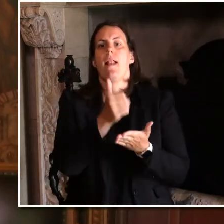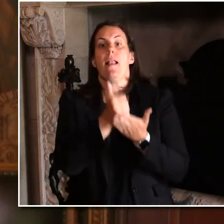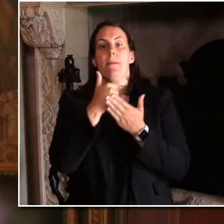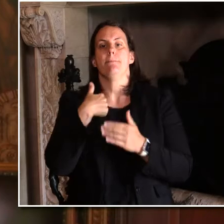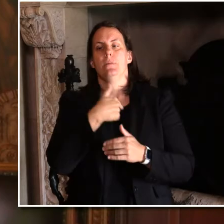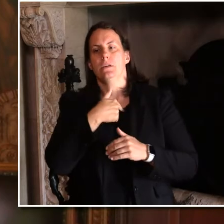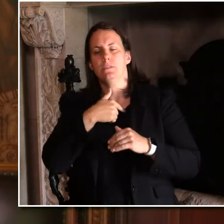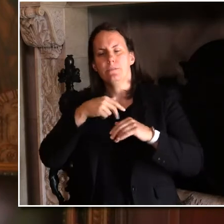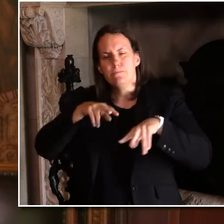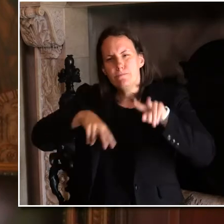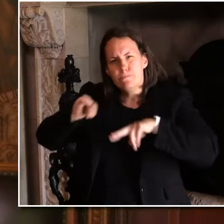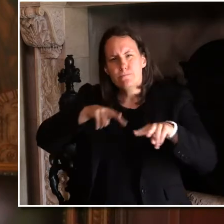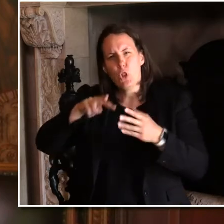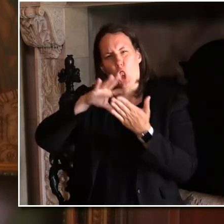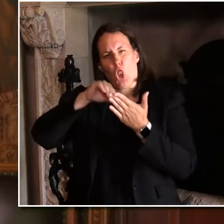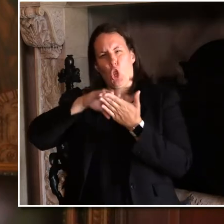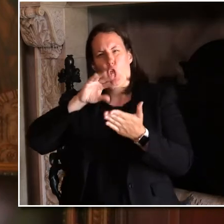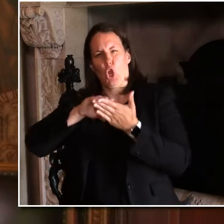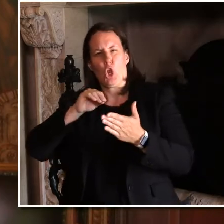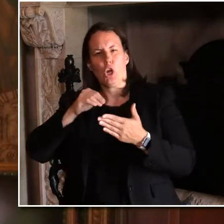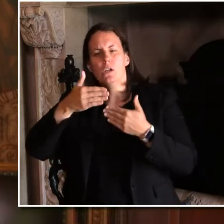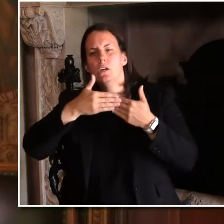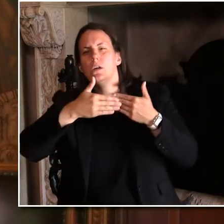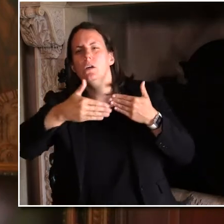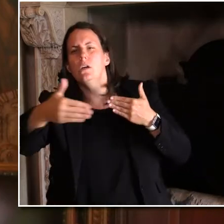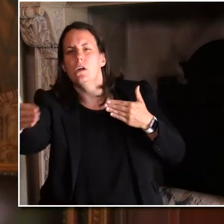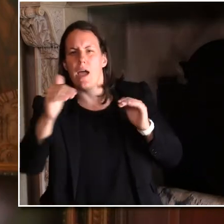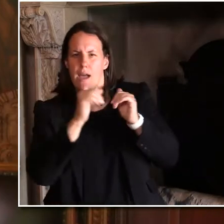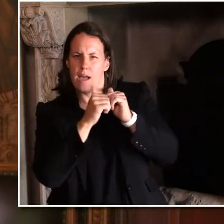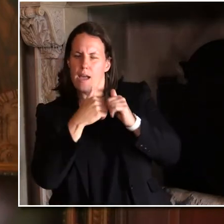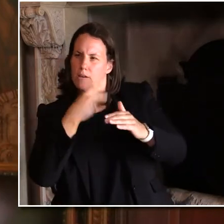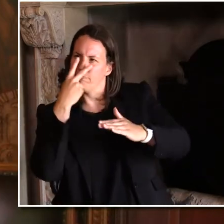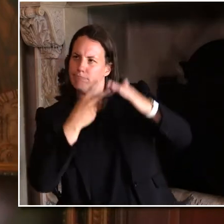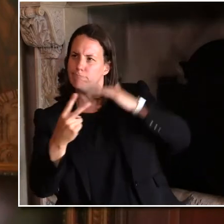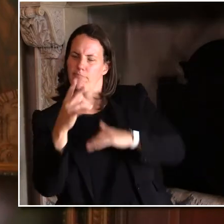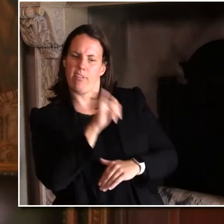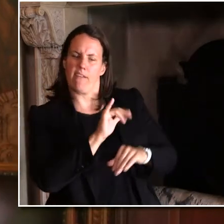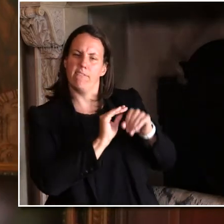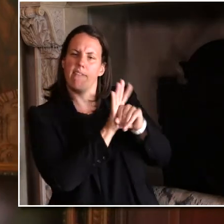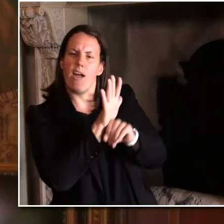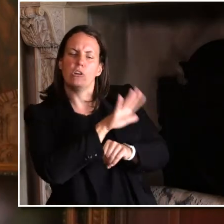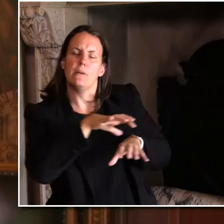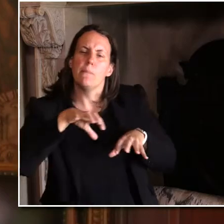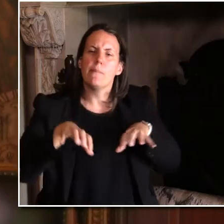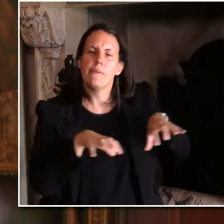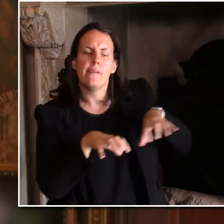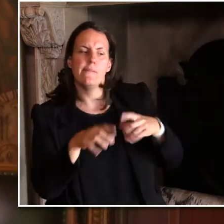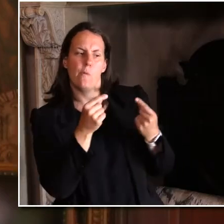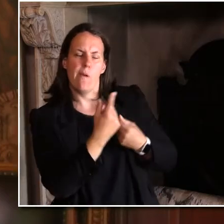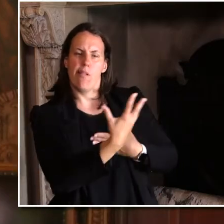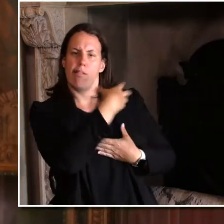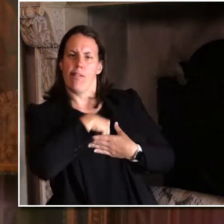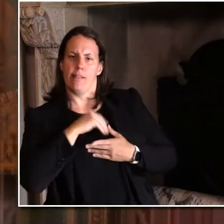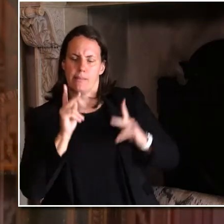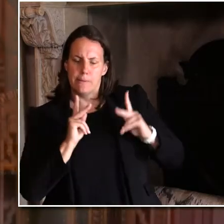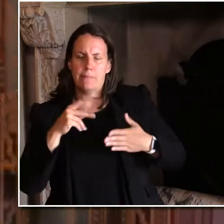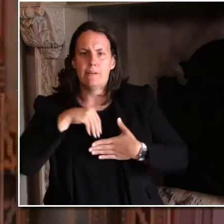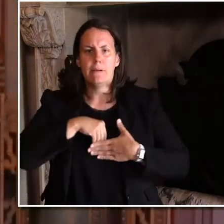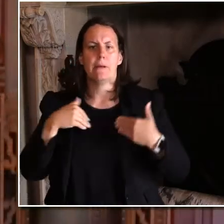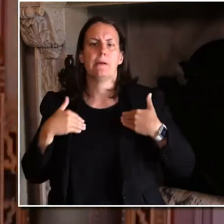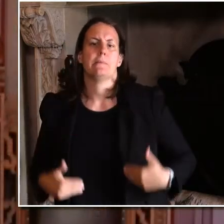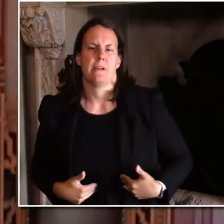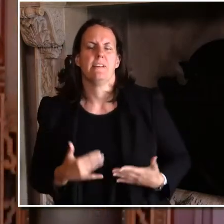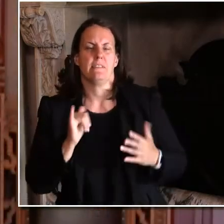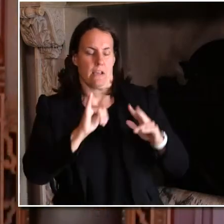as we continue to learn more about this. So with that, I'll turn it over to Dr. Myman to describe our other new initiative. Sure. So as